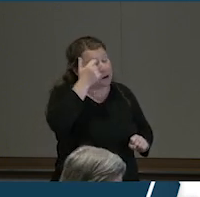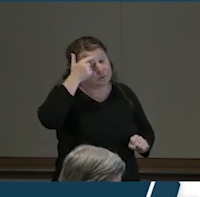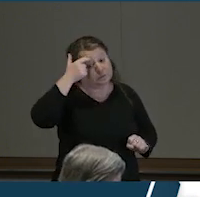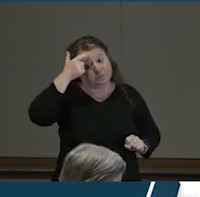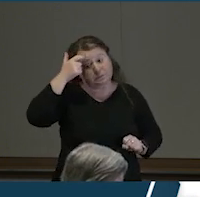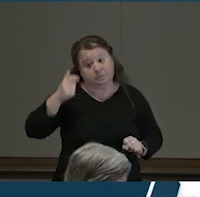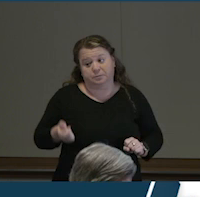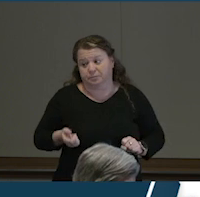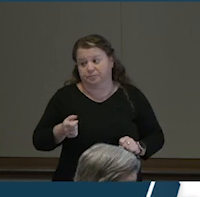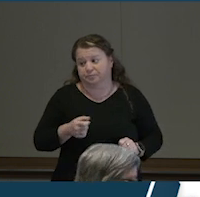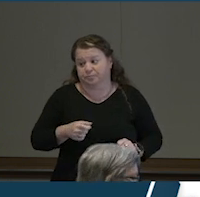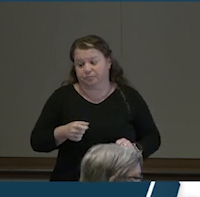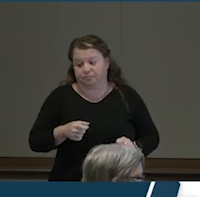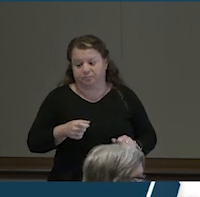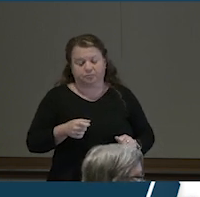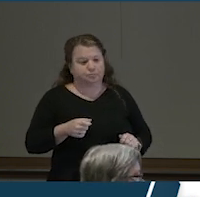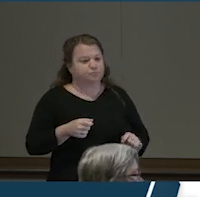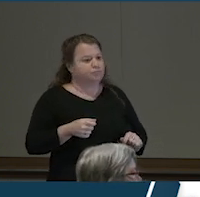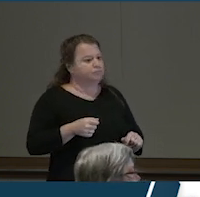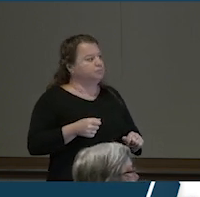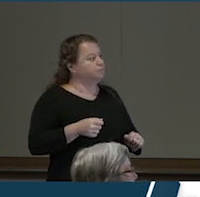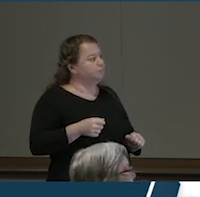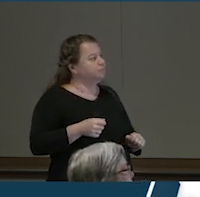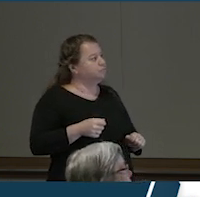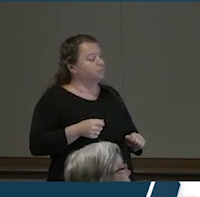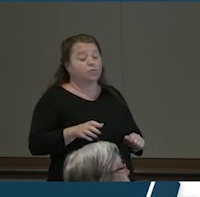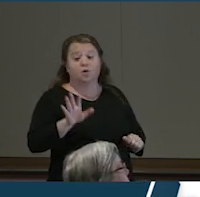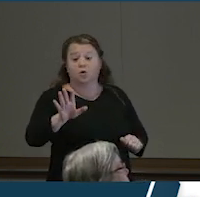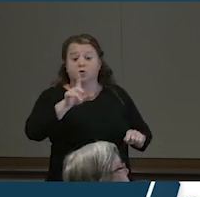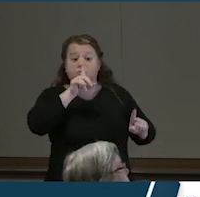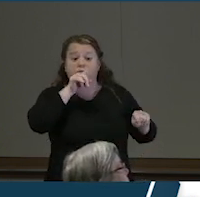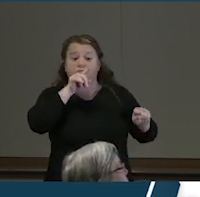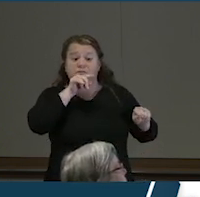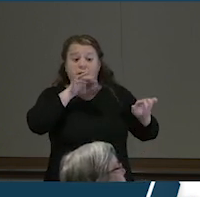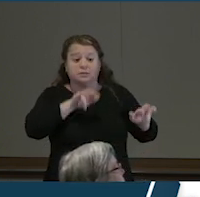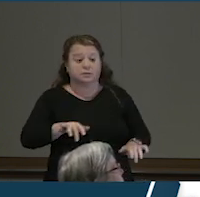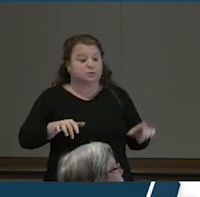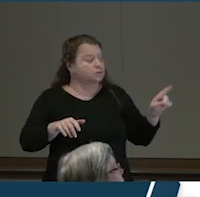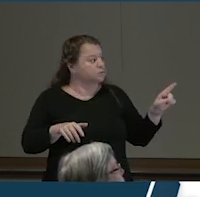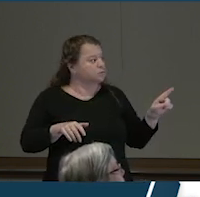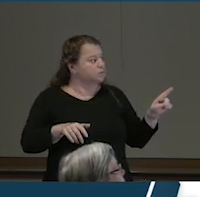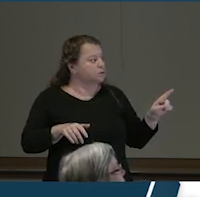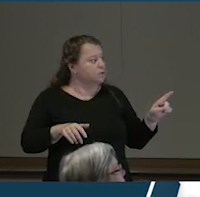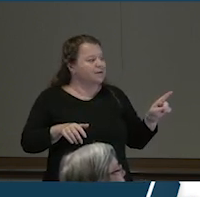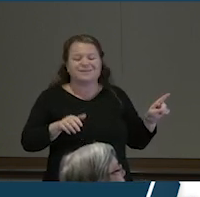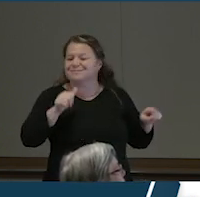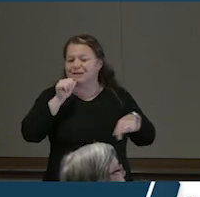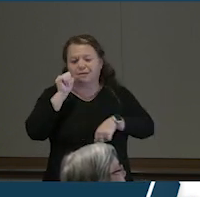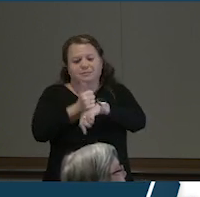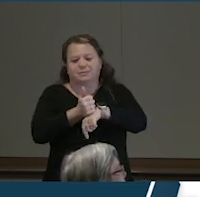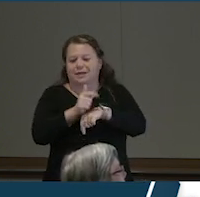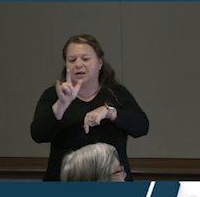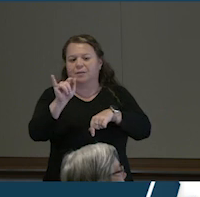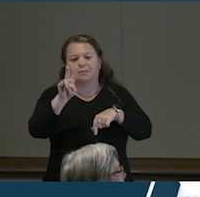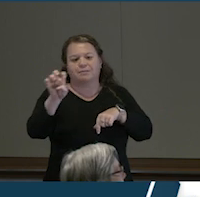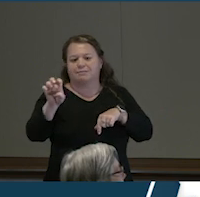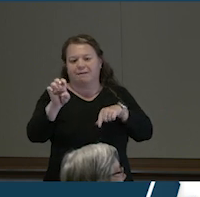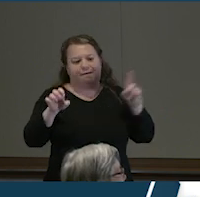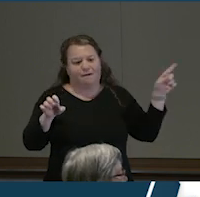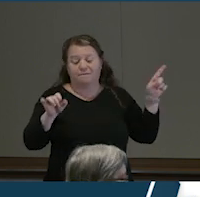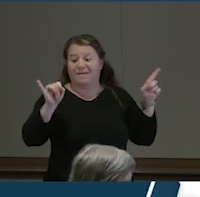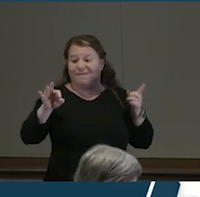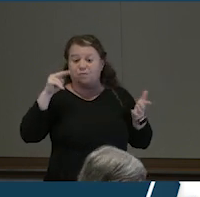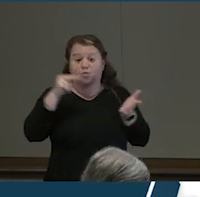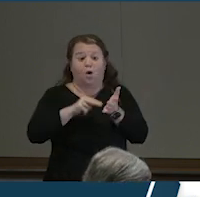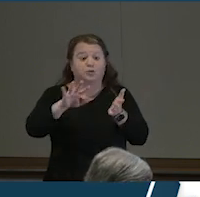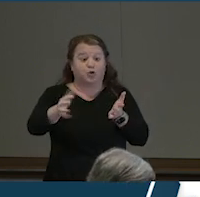So then you can enter your response and then watch. I don't have it set up live here, but if you look on your phones,